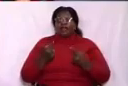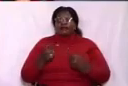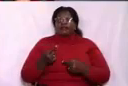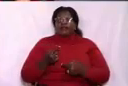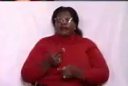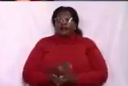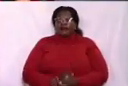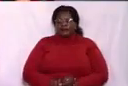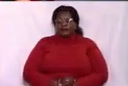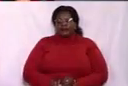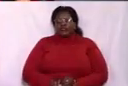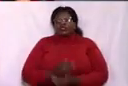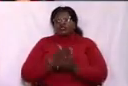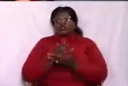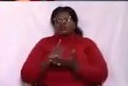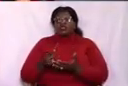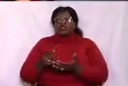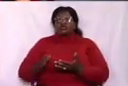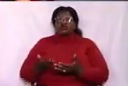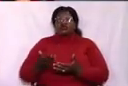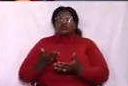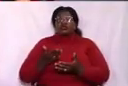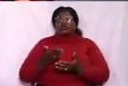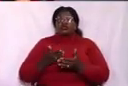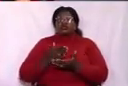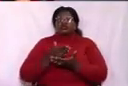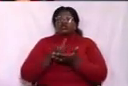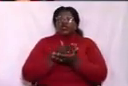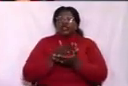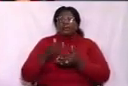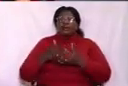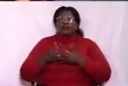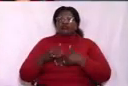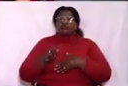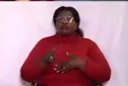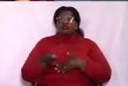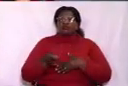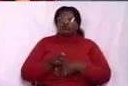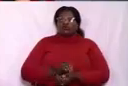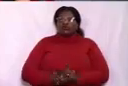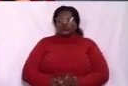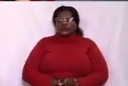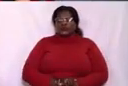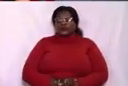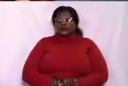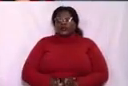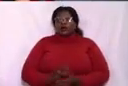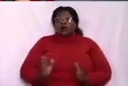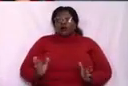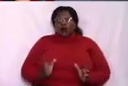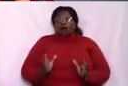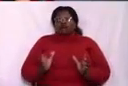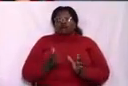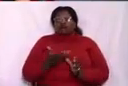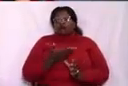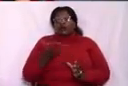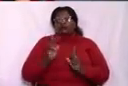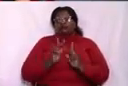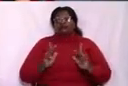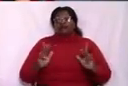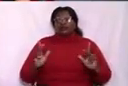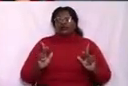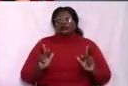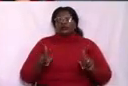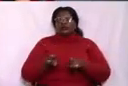else that you'd want to share before we close off? I just want to encourage everyone, since we are all having